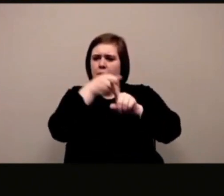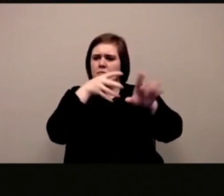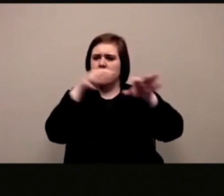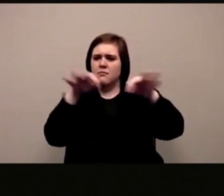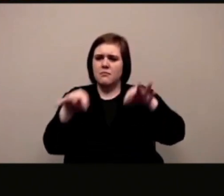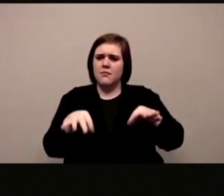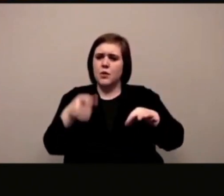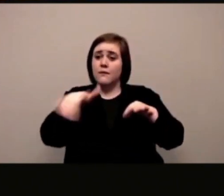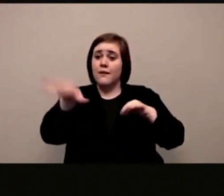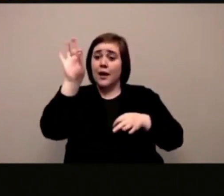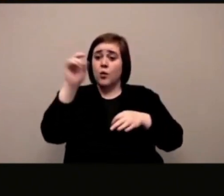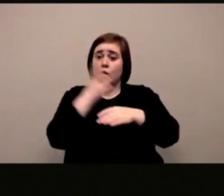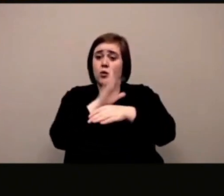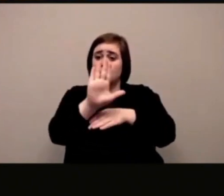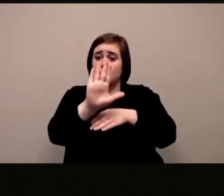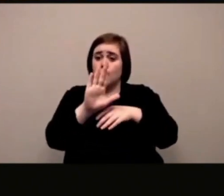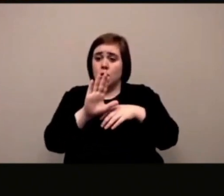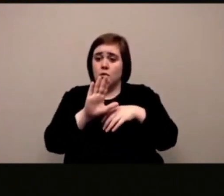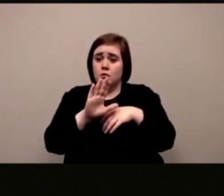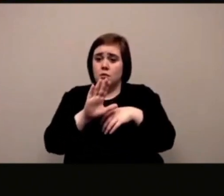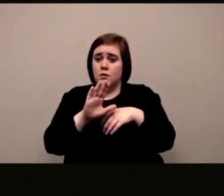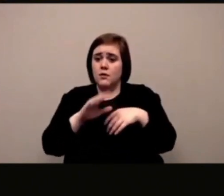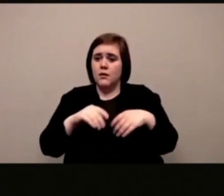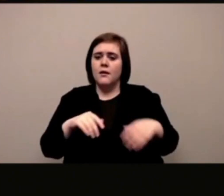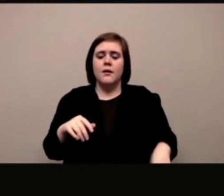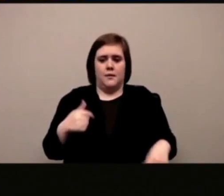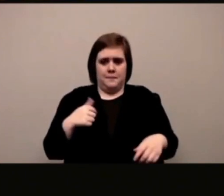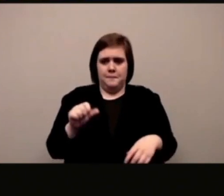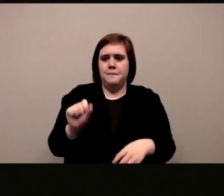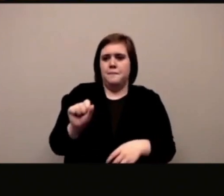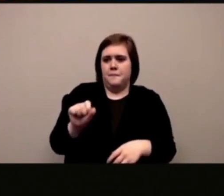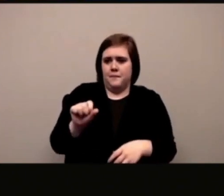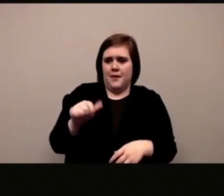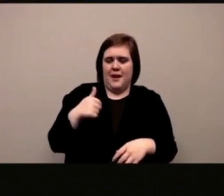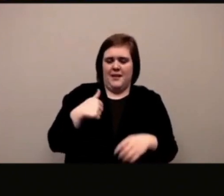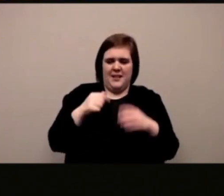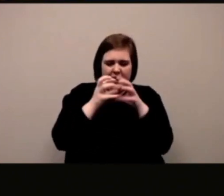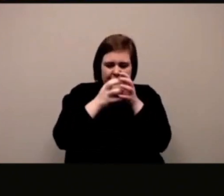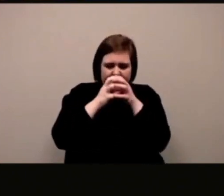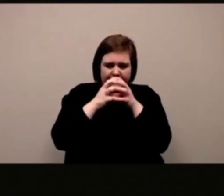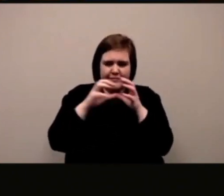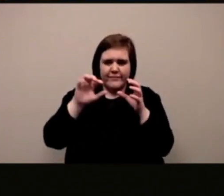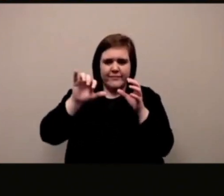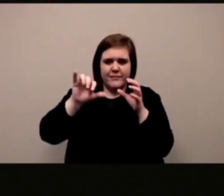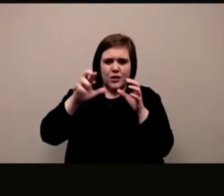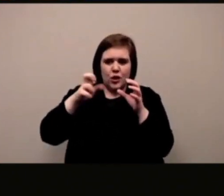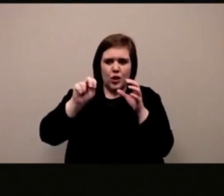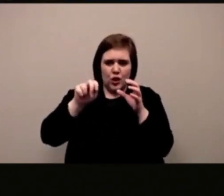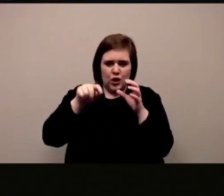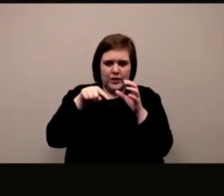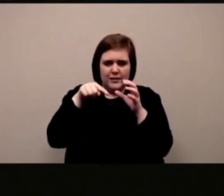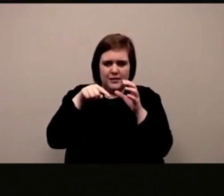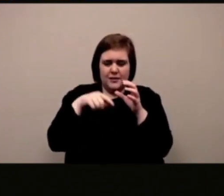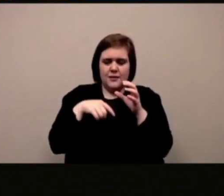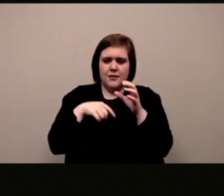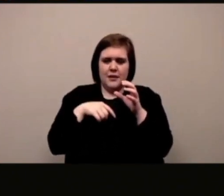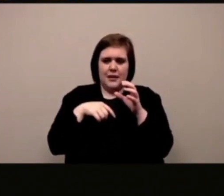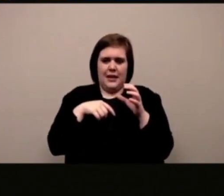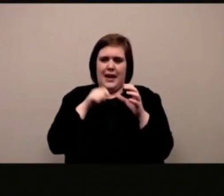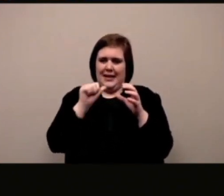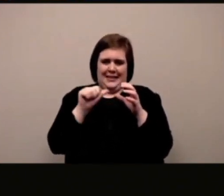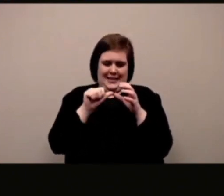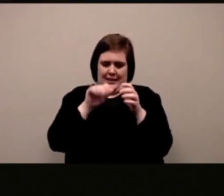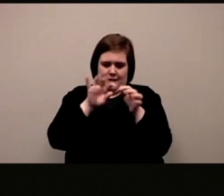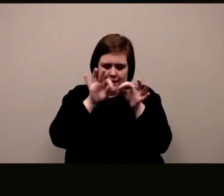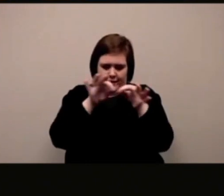found or used in your own? Yeah, I had this ball of yarn. I didn't unwind it.